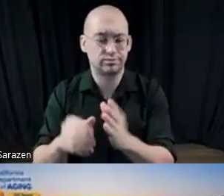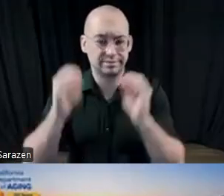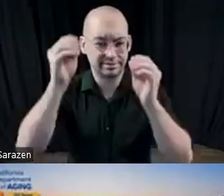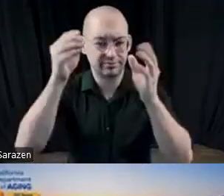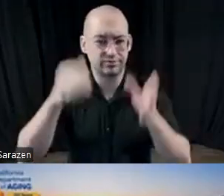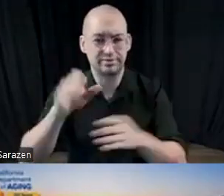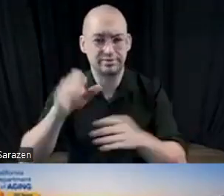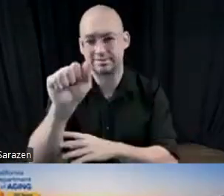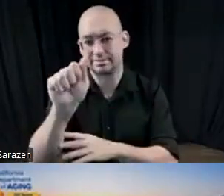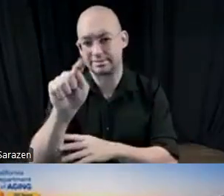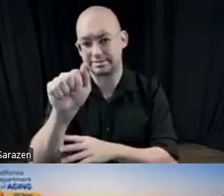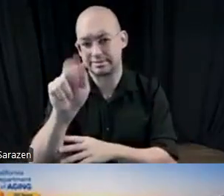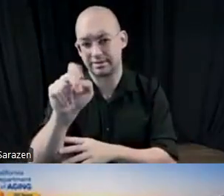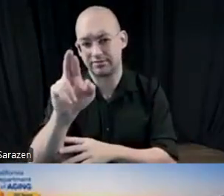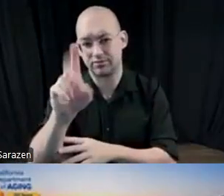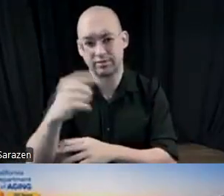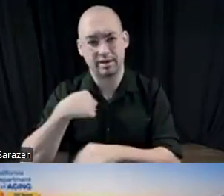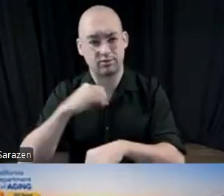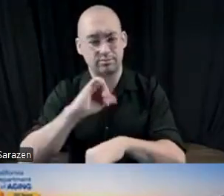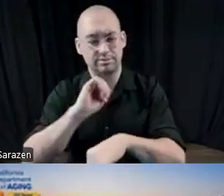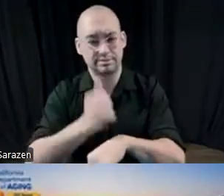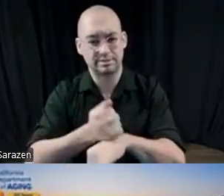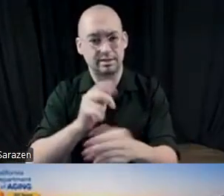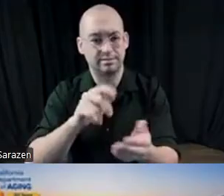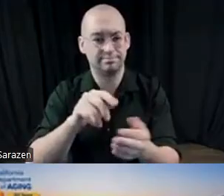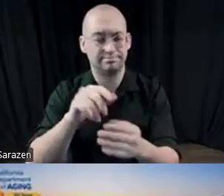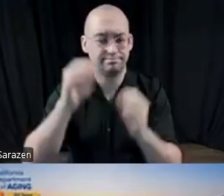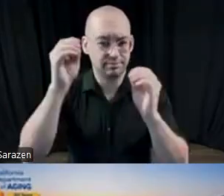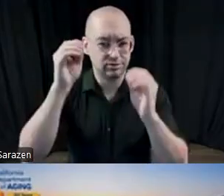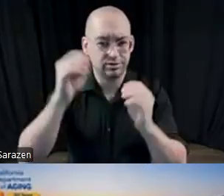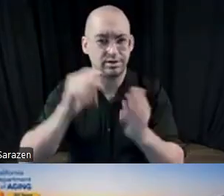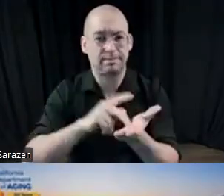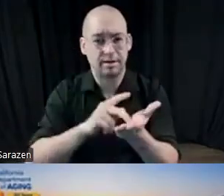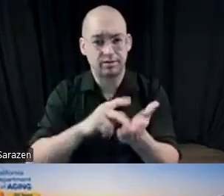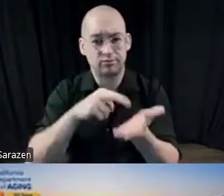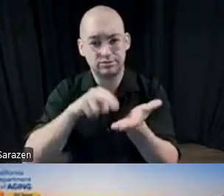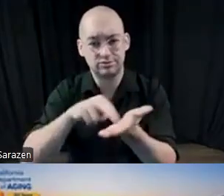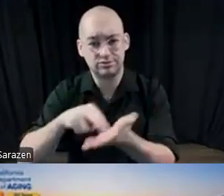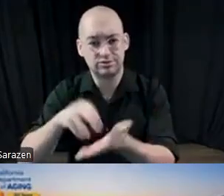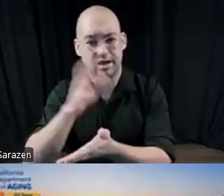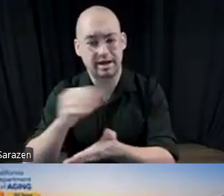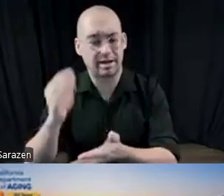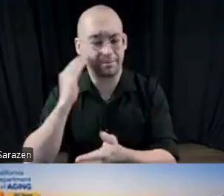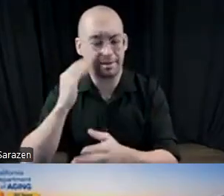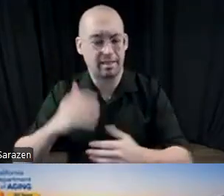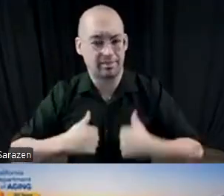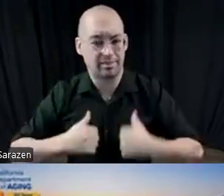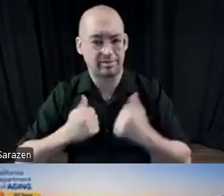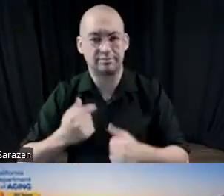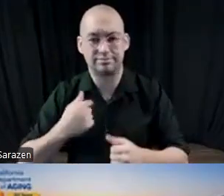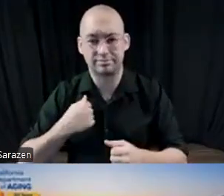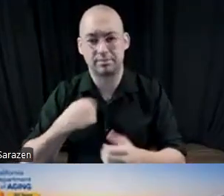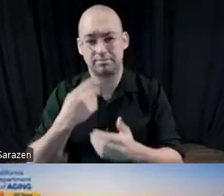think I represent both academic medical research and also mental health. I think I straddle both of them.